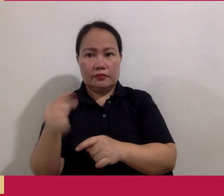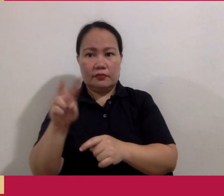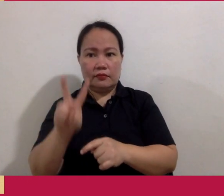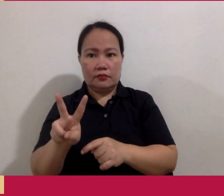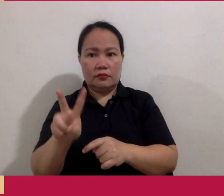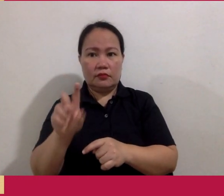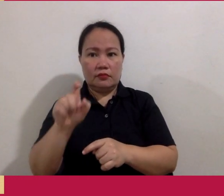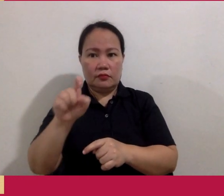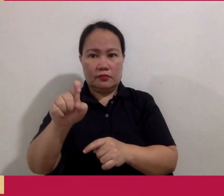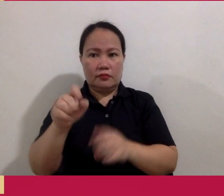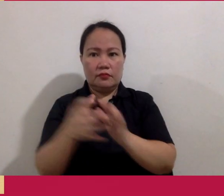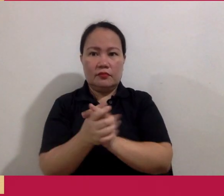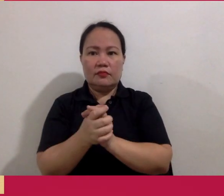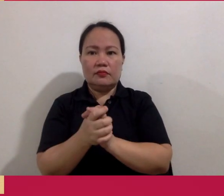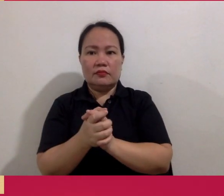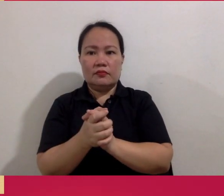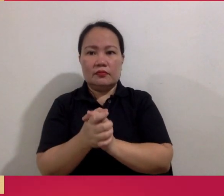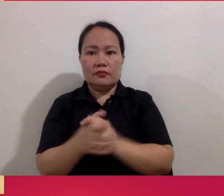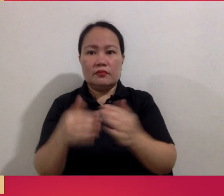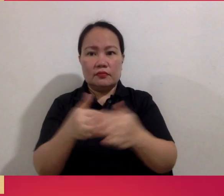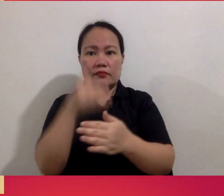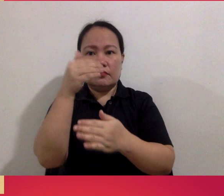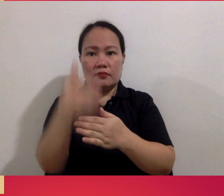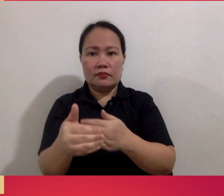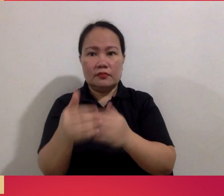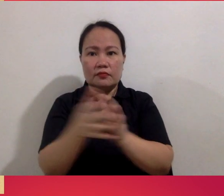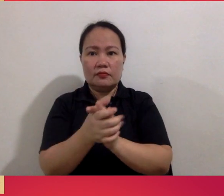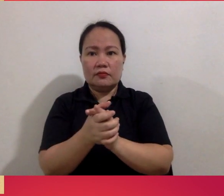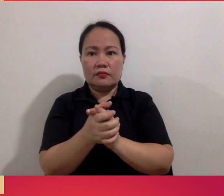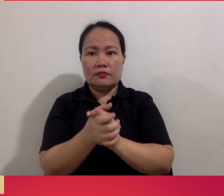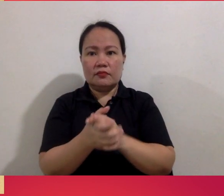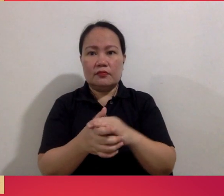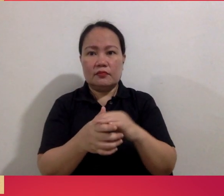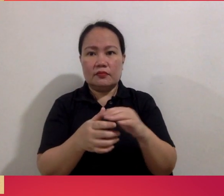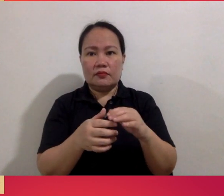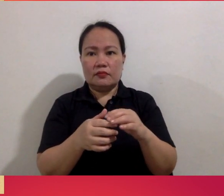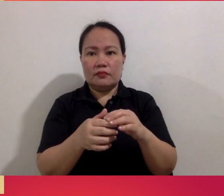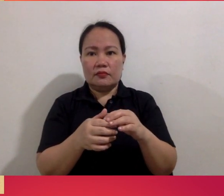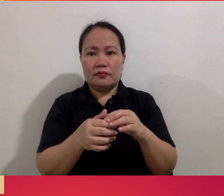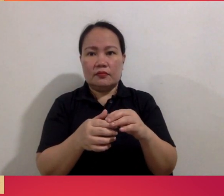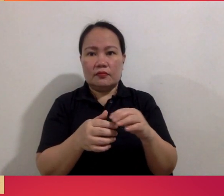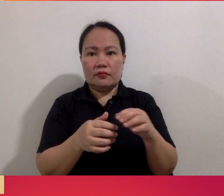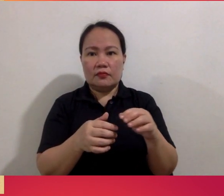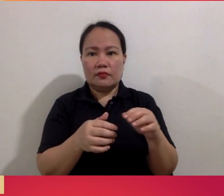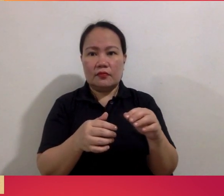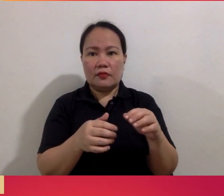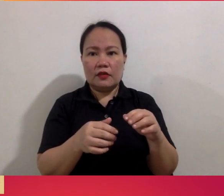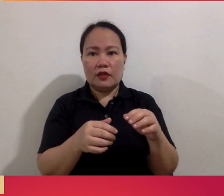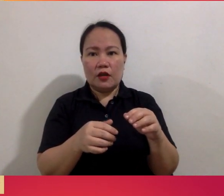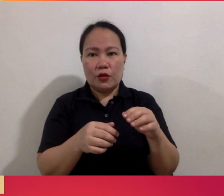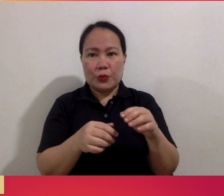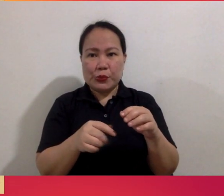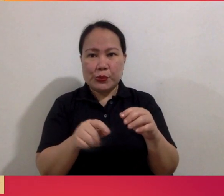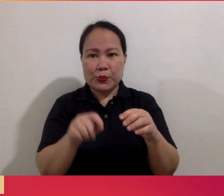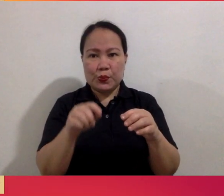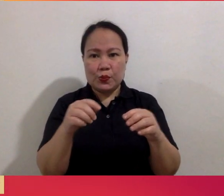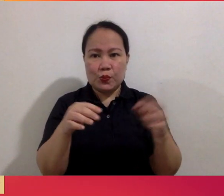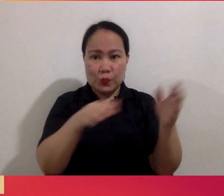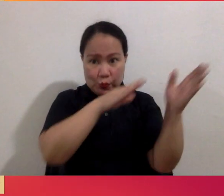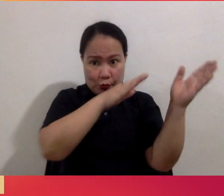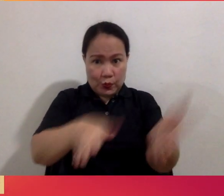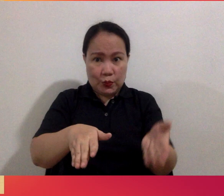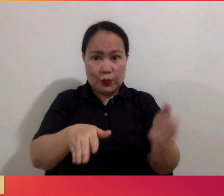x squared plus 2x. Sunod, mumultiply natin si LCD kay 2 over x plus 2.